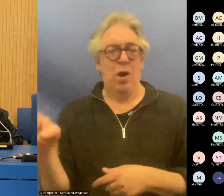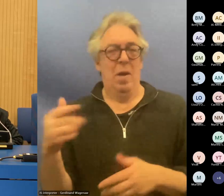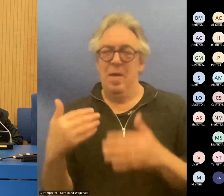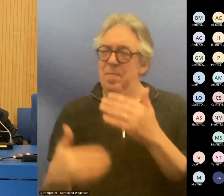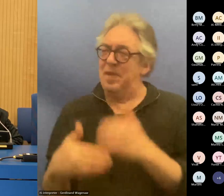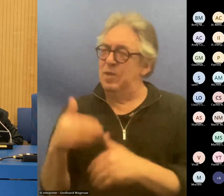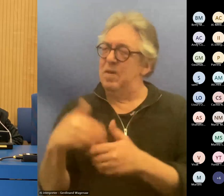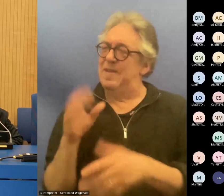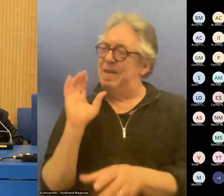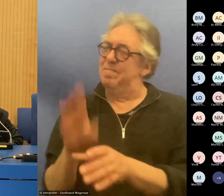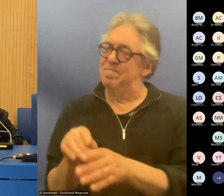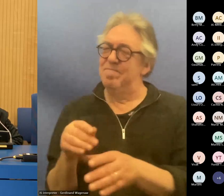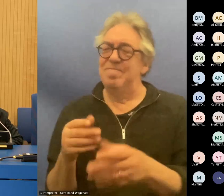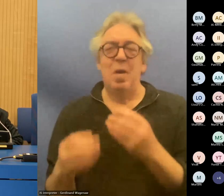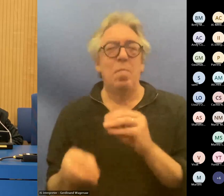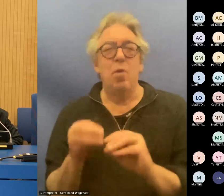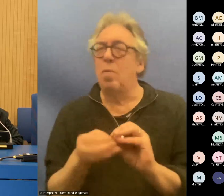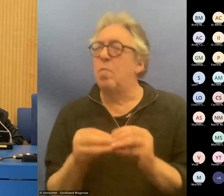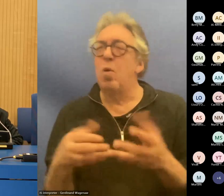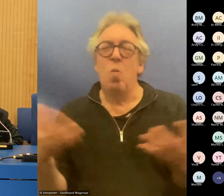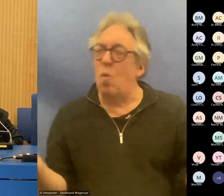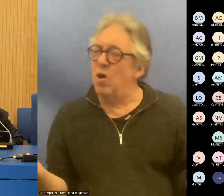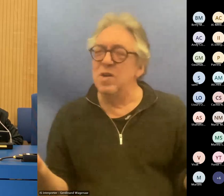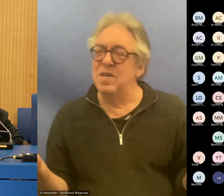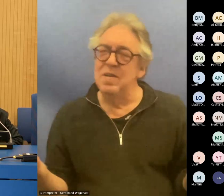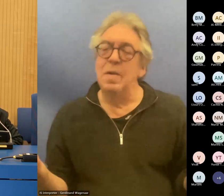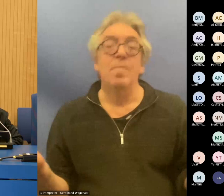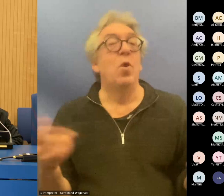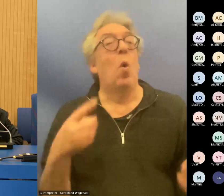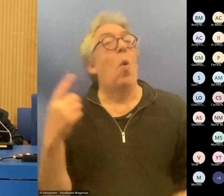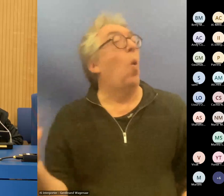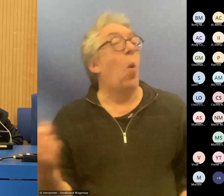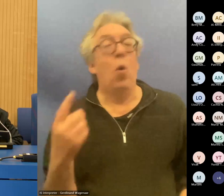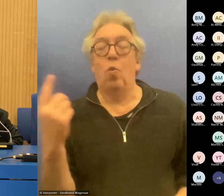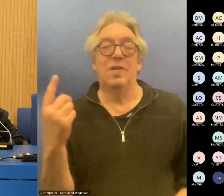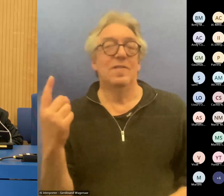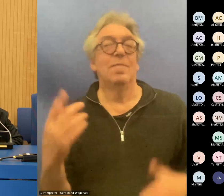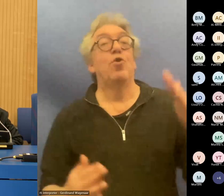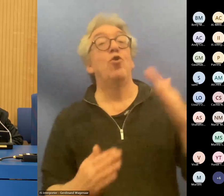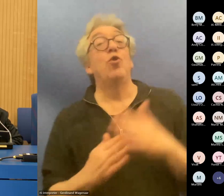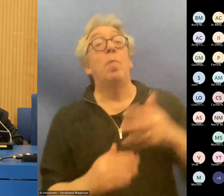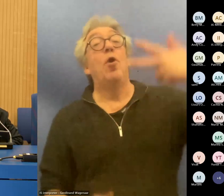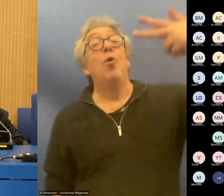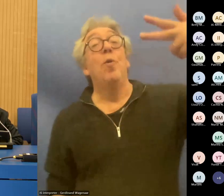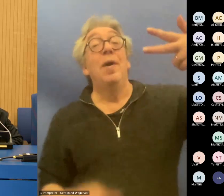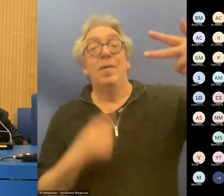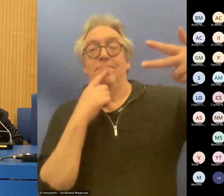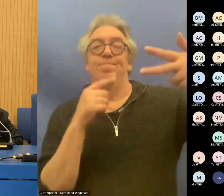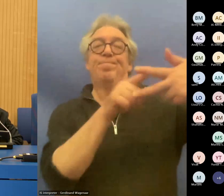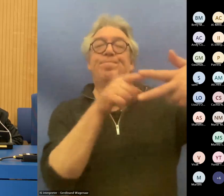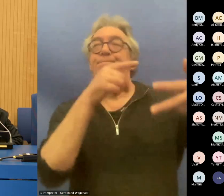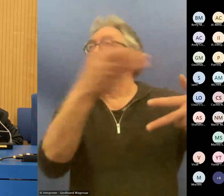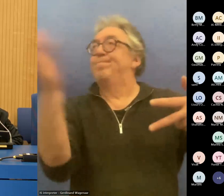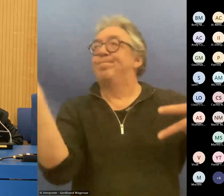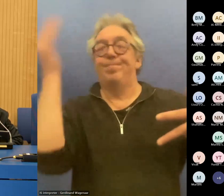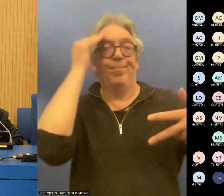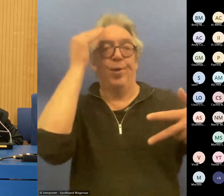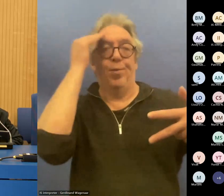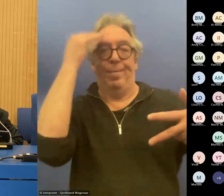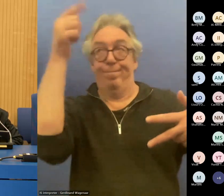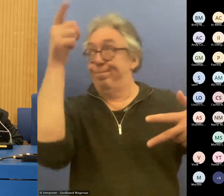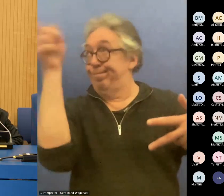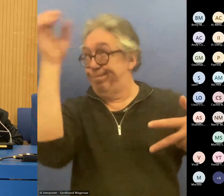inclusion, awareness always comes top three every time. So how do we create this awareness? So